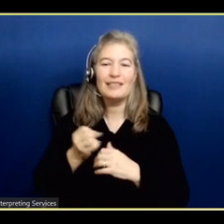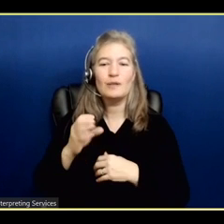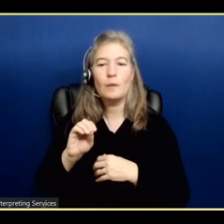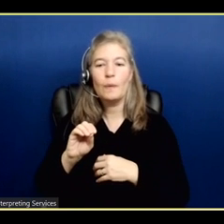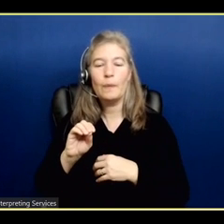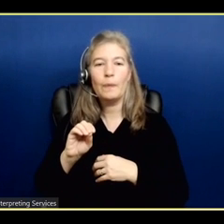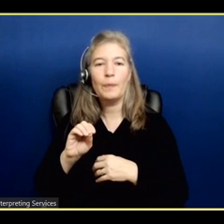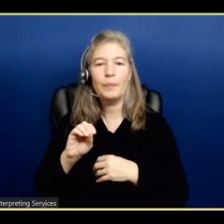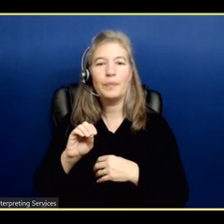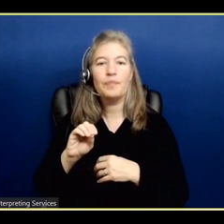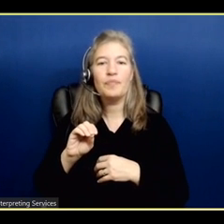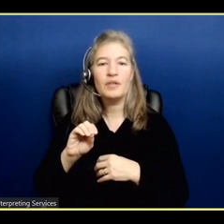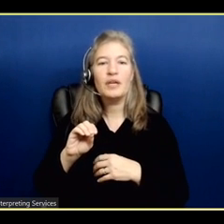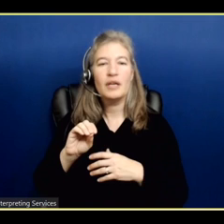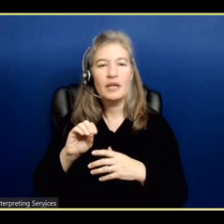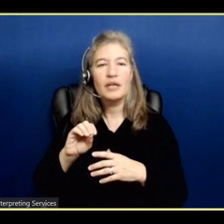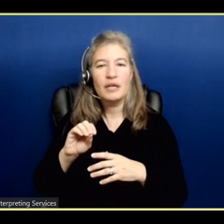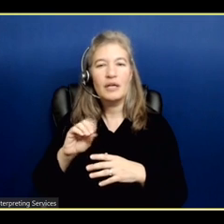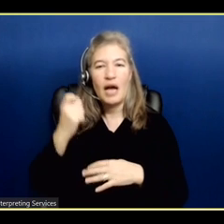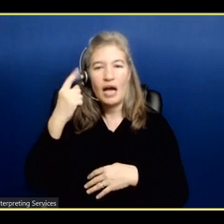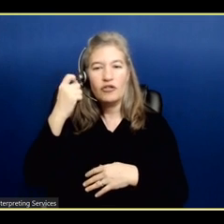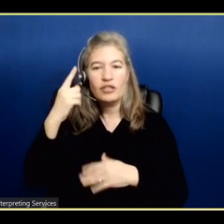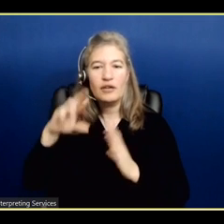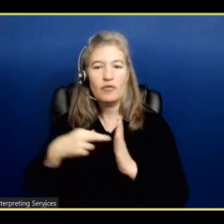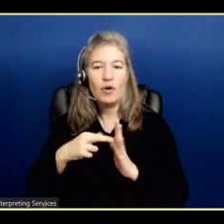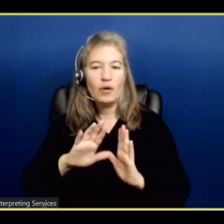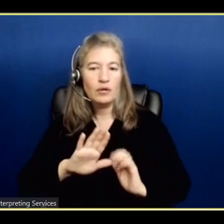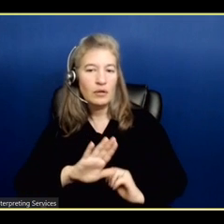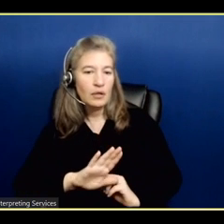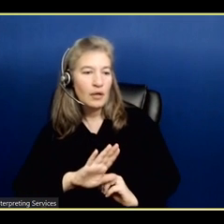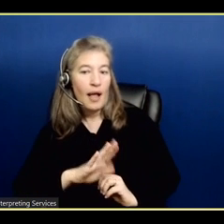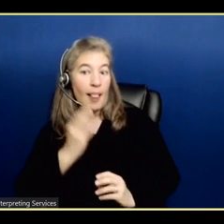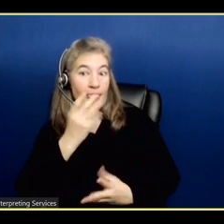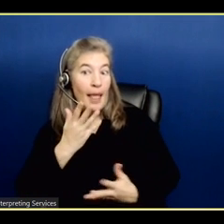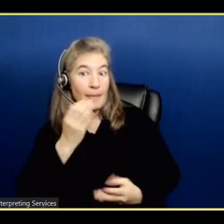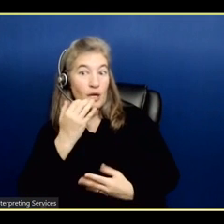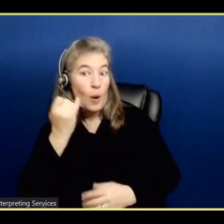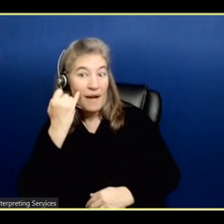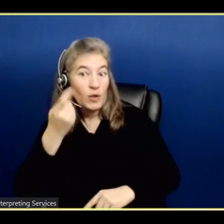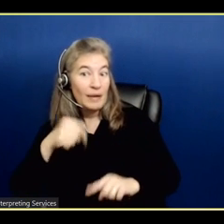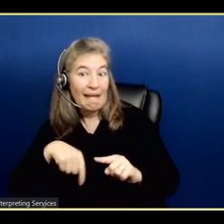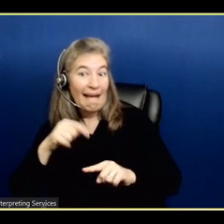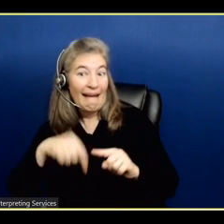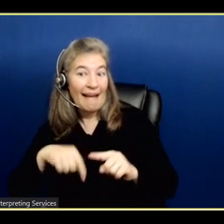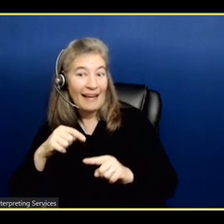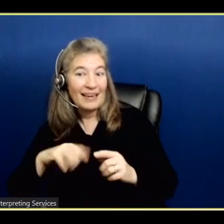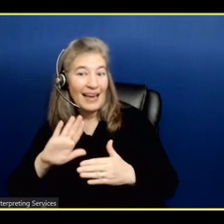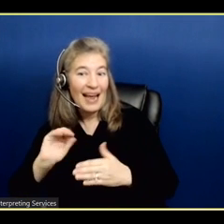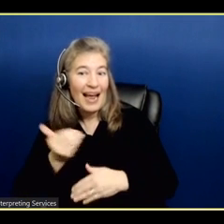of a strategy? Anyone can dive in or multiple can share.